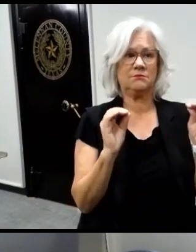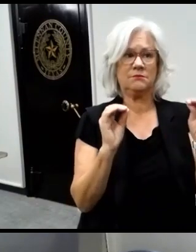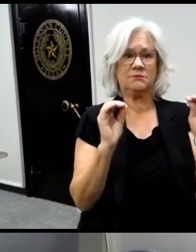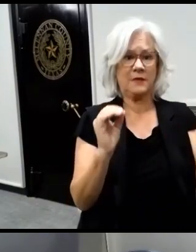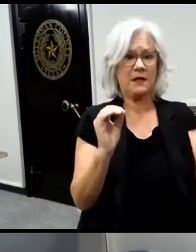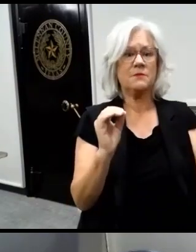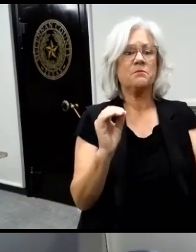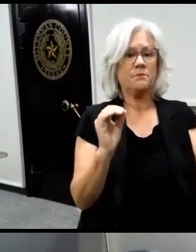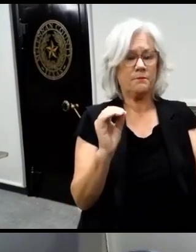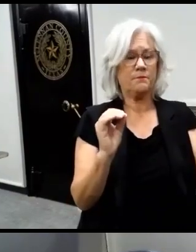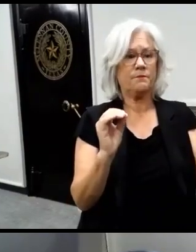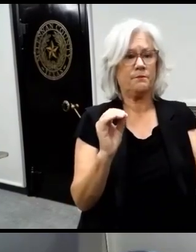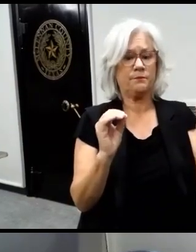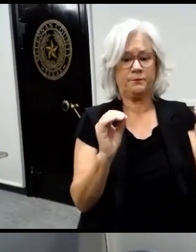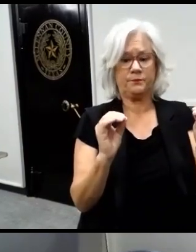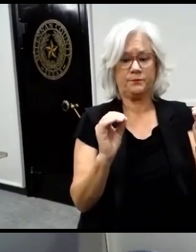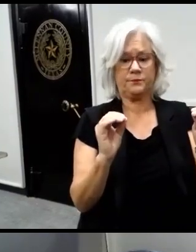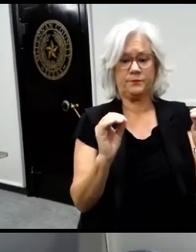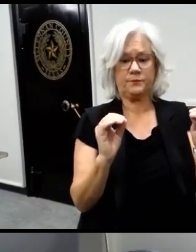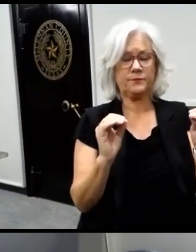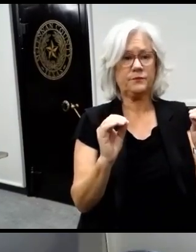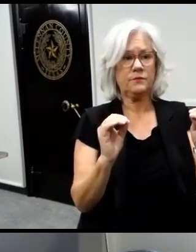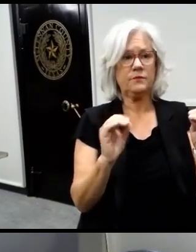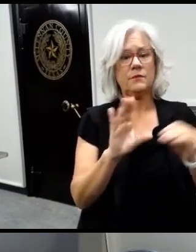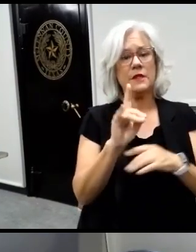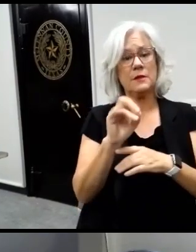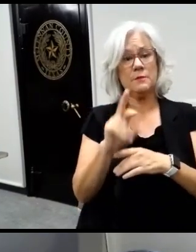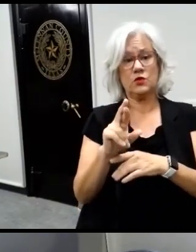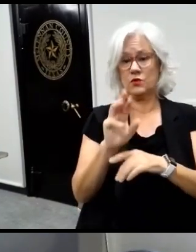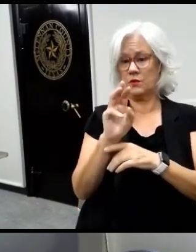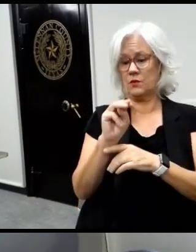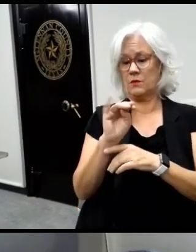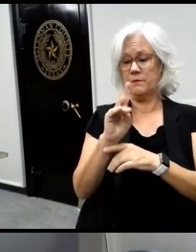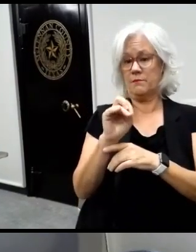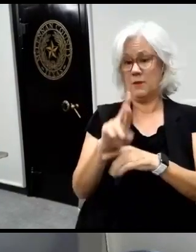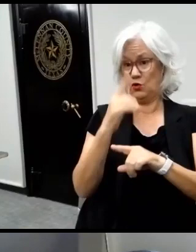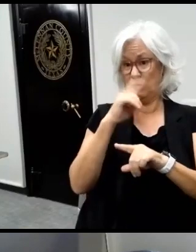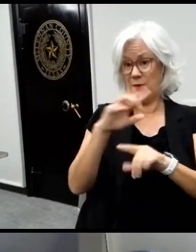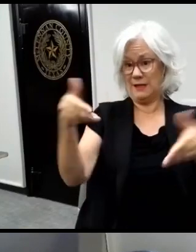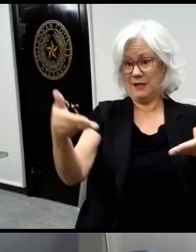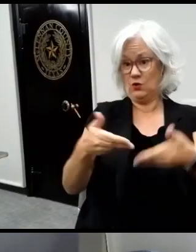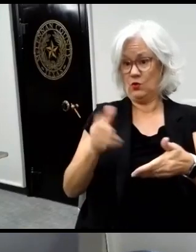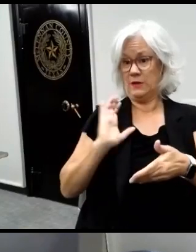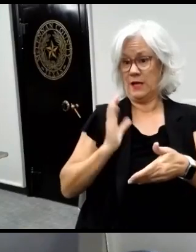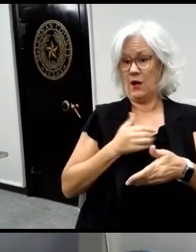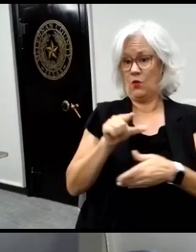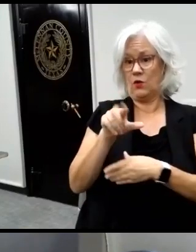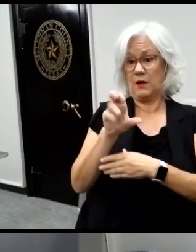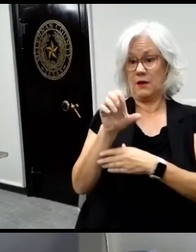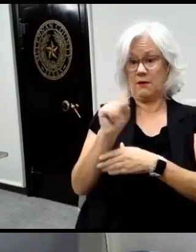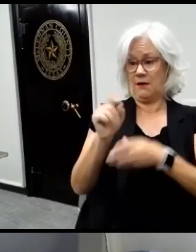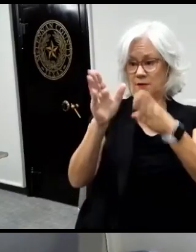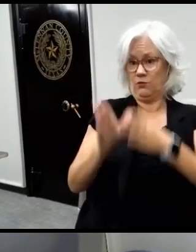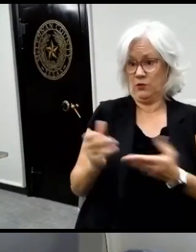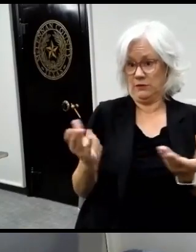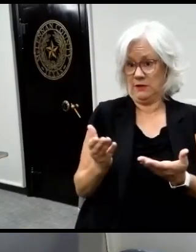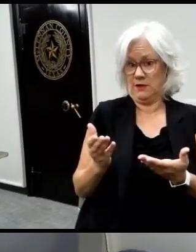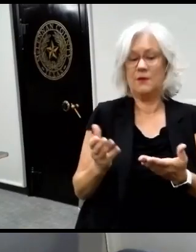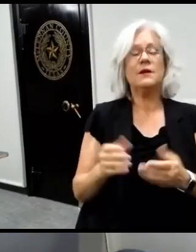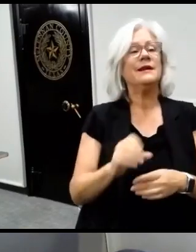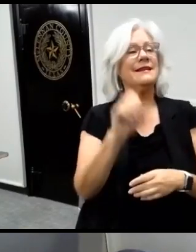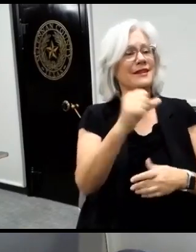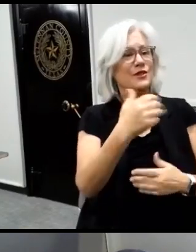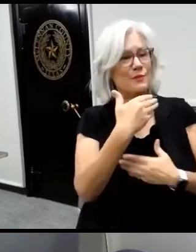Seeing none, Commissioner Miller, would you introduce our guest? Yes, good